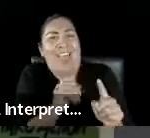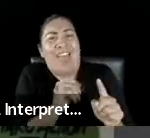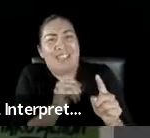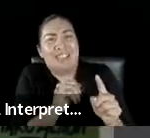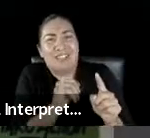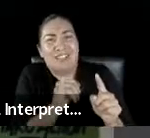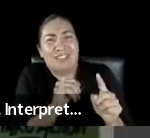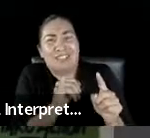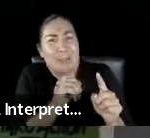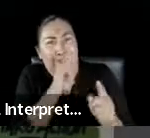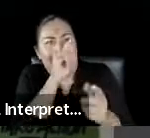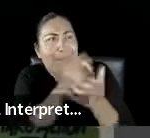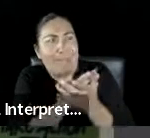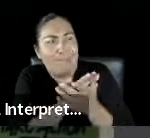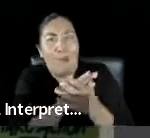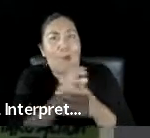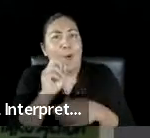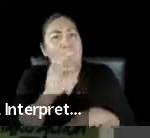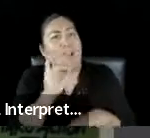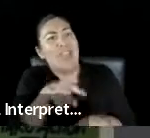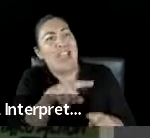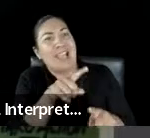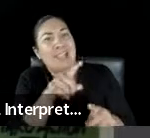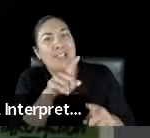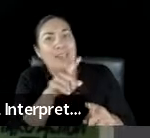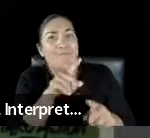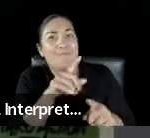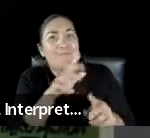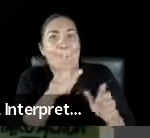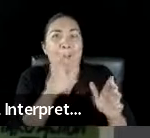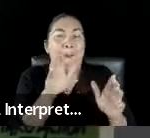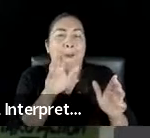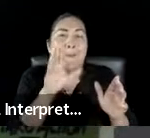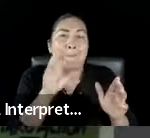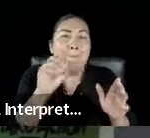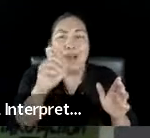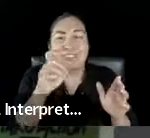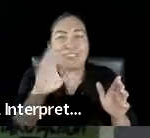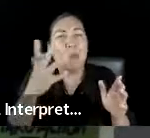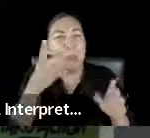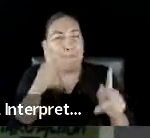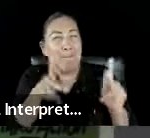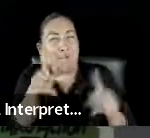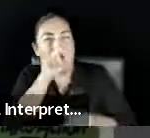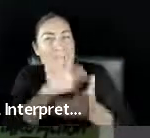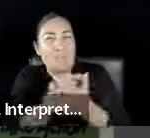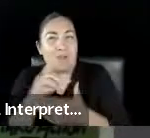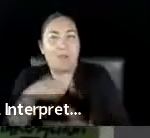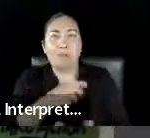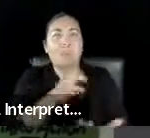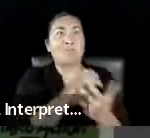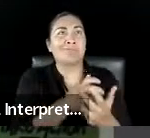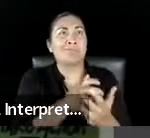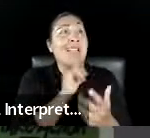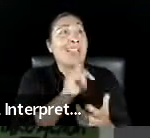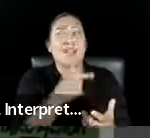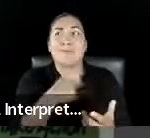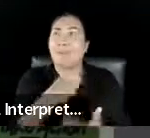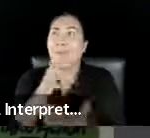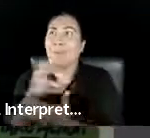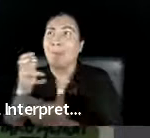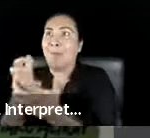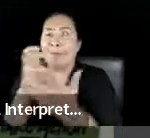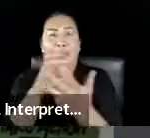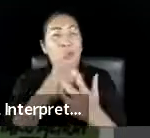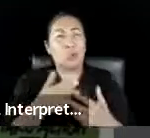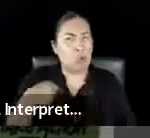of the time, we don't want to fit in that box. So we're going to go ahead and bring Drew on stage, I believe, here in just a second. Possibly Asha to accept